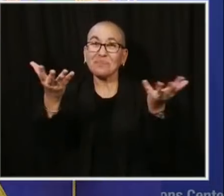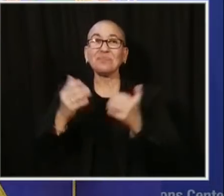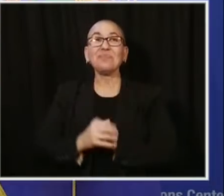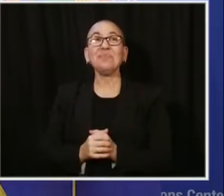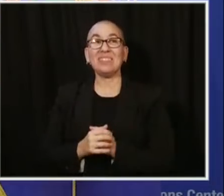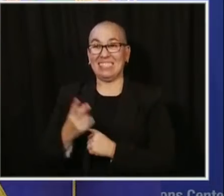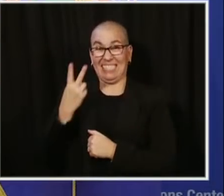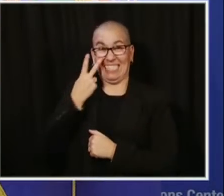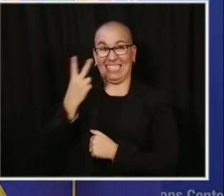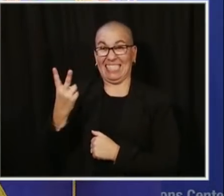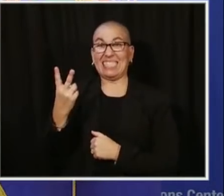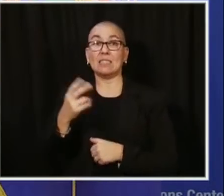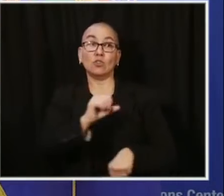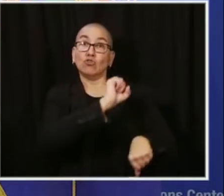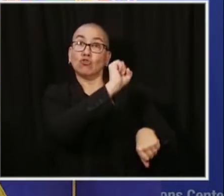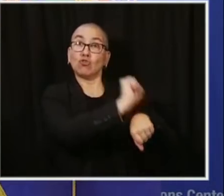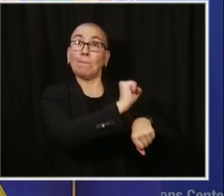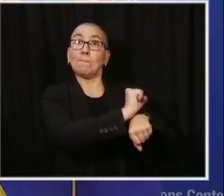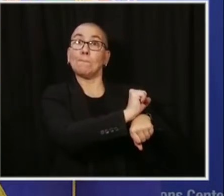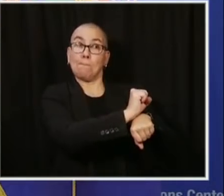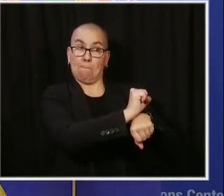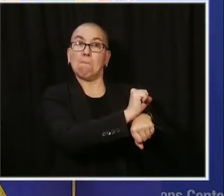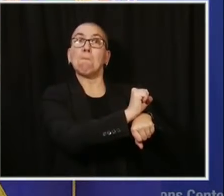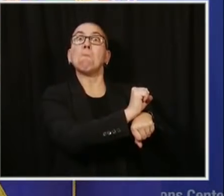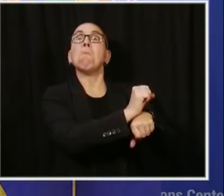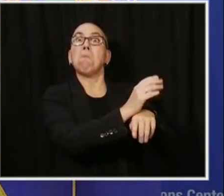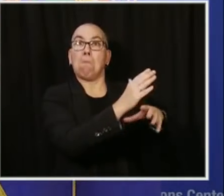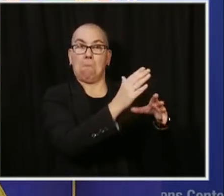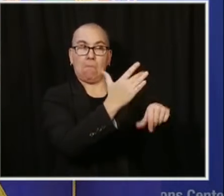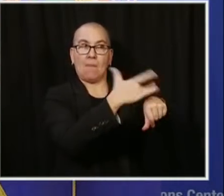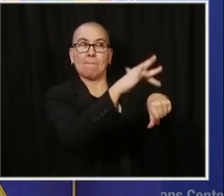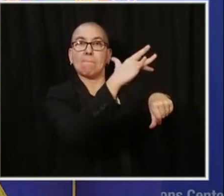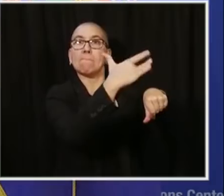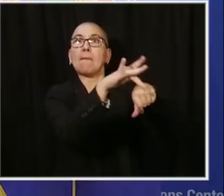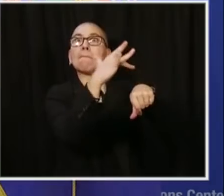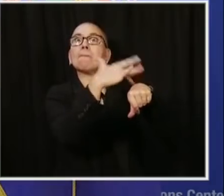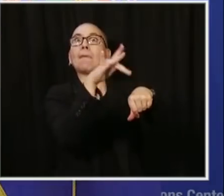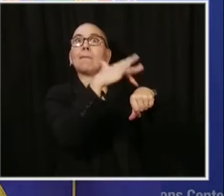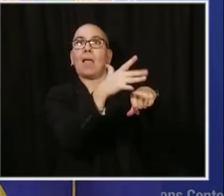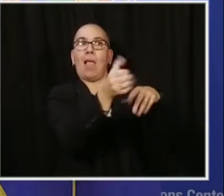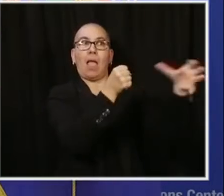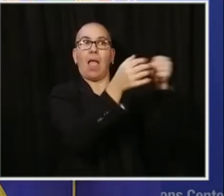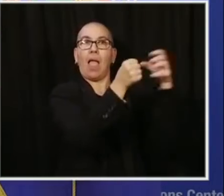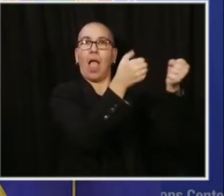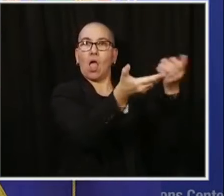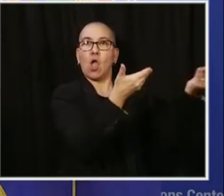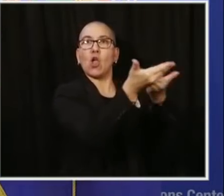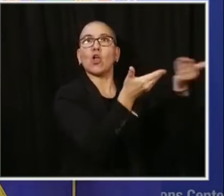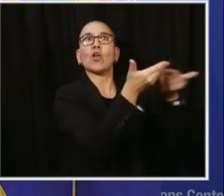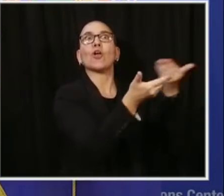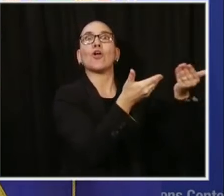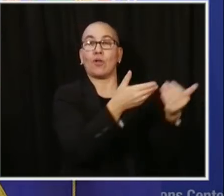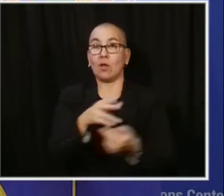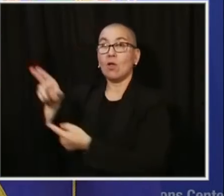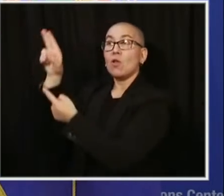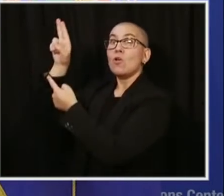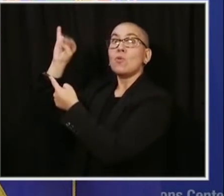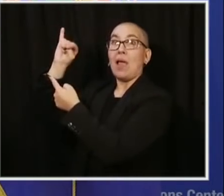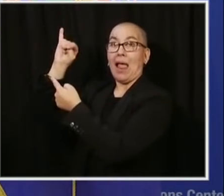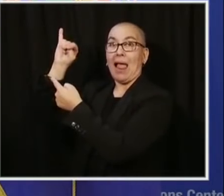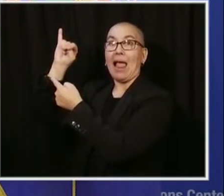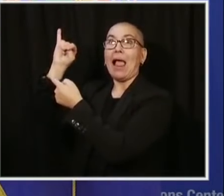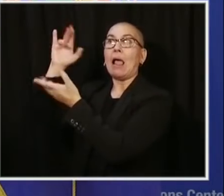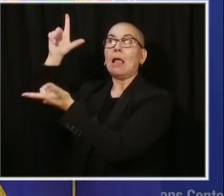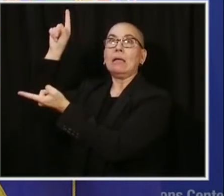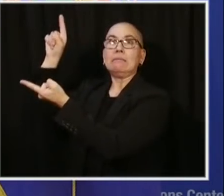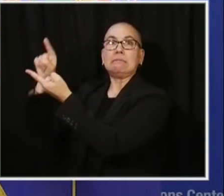growth, to see it pick up by a lot more, to continue to see more people get off of unemployment insurance benefits rather than on. But without